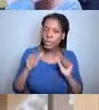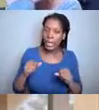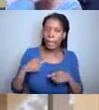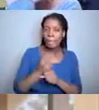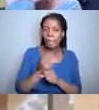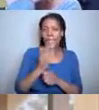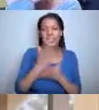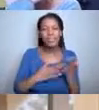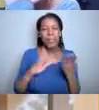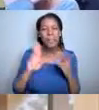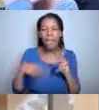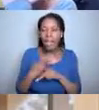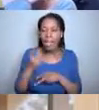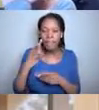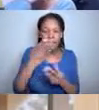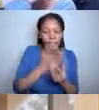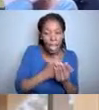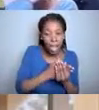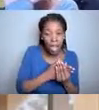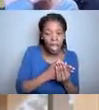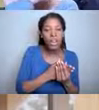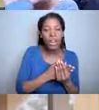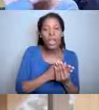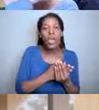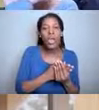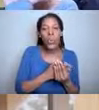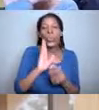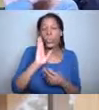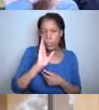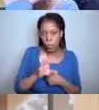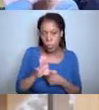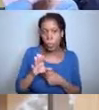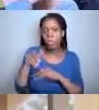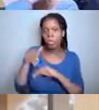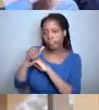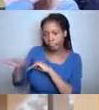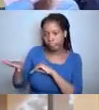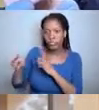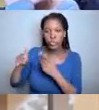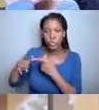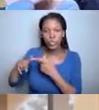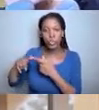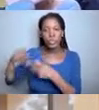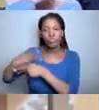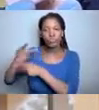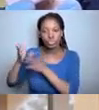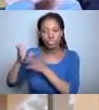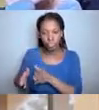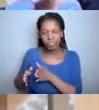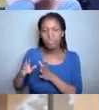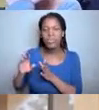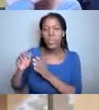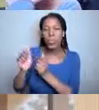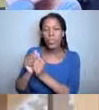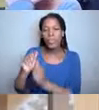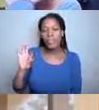that will be given to a fabricator which i'm we've identified already who will be printing um and